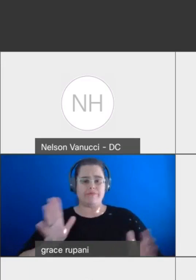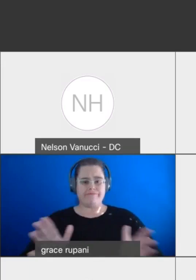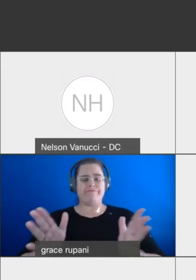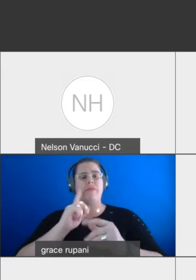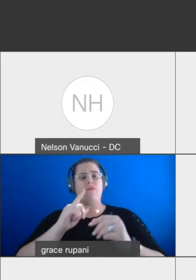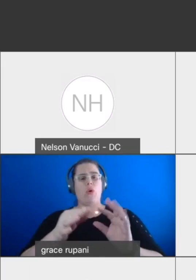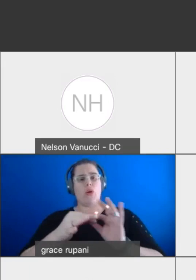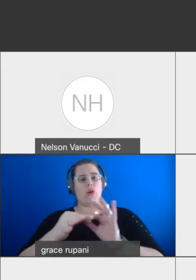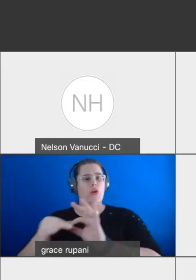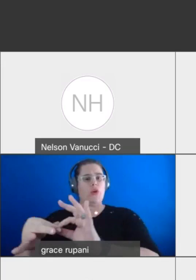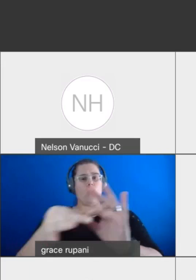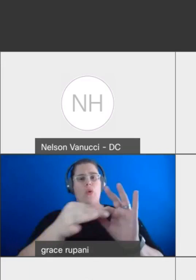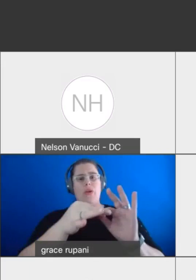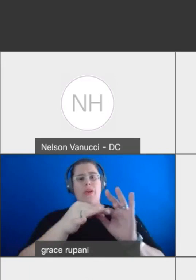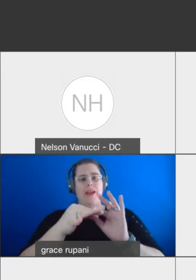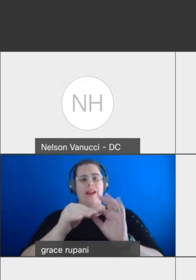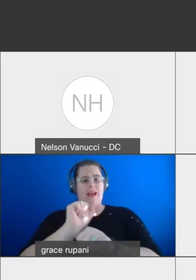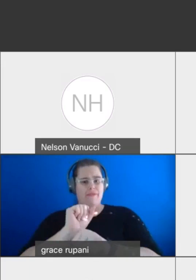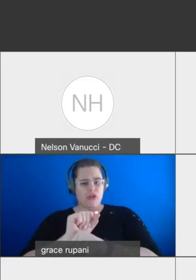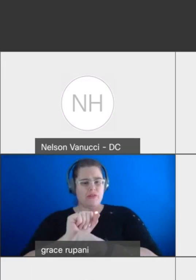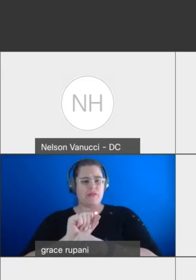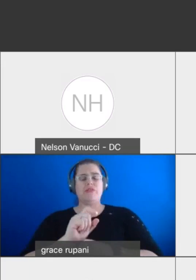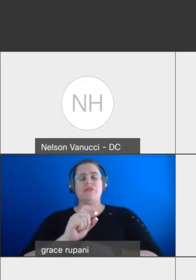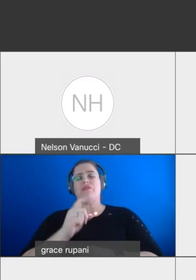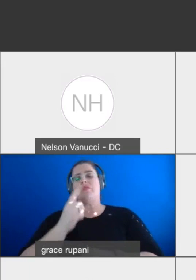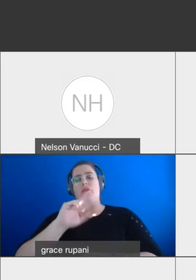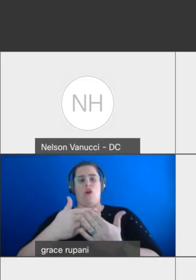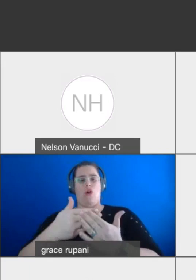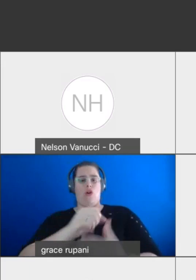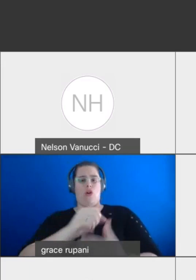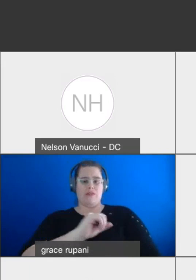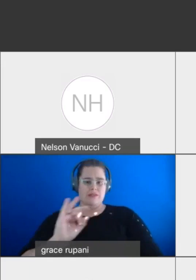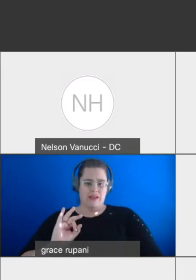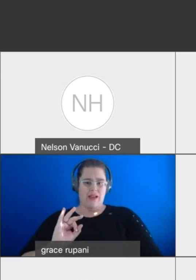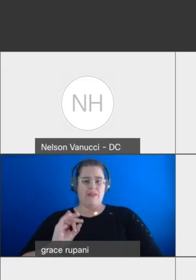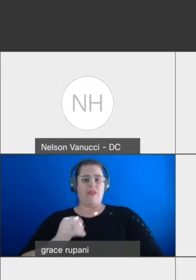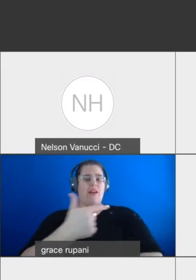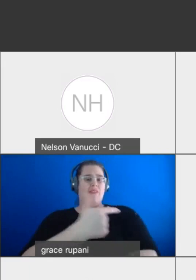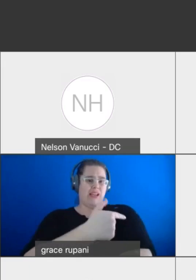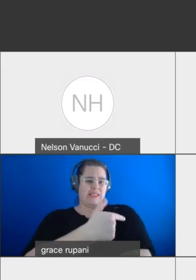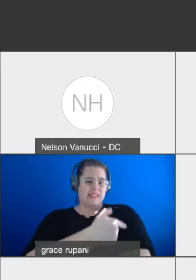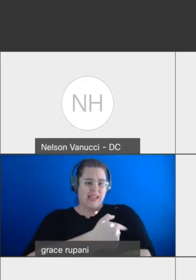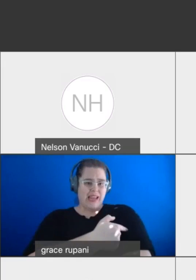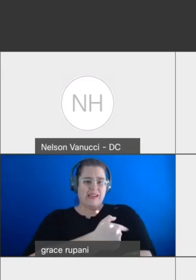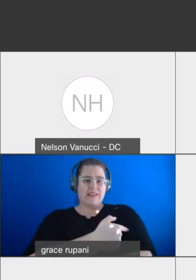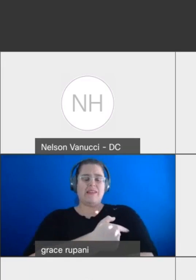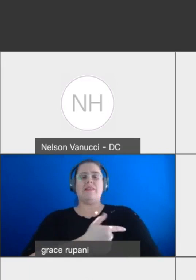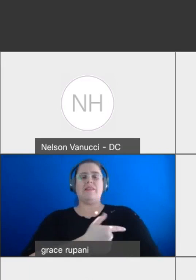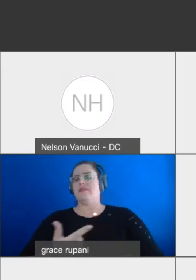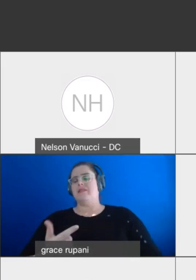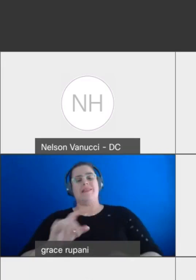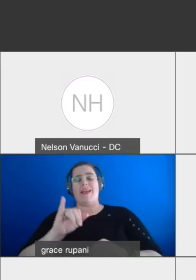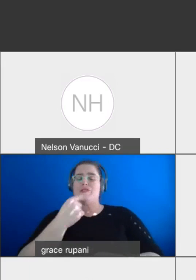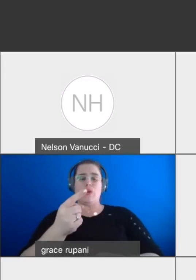for coordinated get vaccinated, doing what we can to support staff to get vaccinated, as I said, and